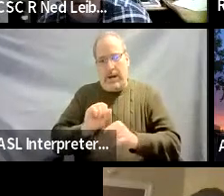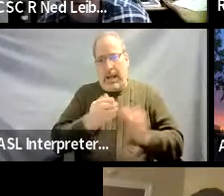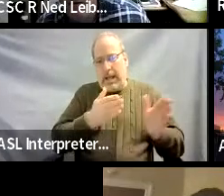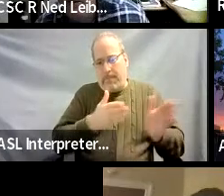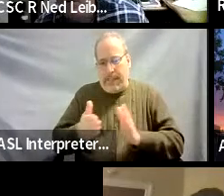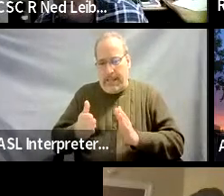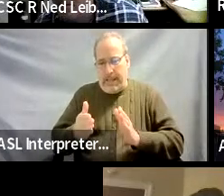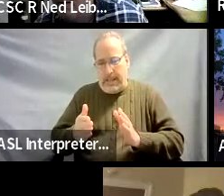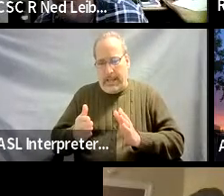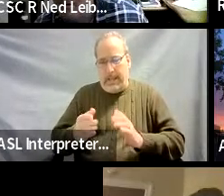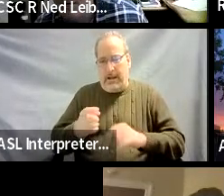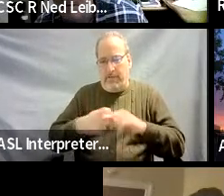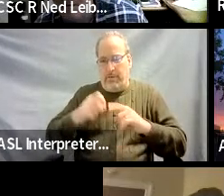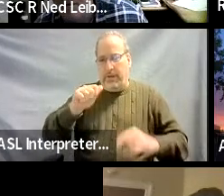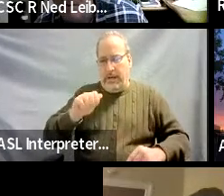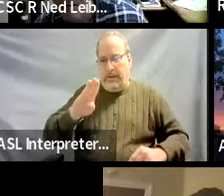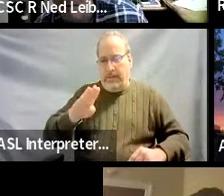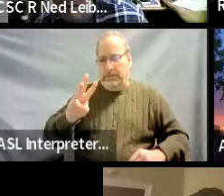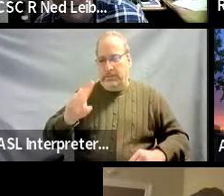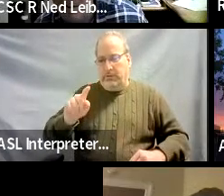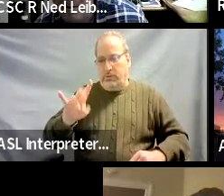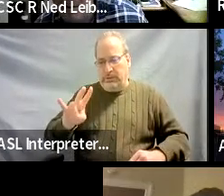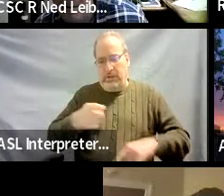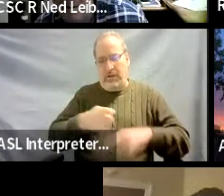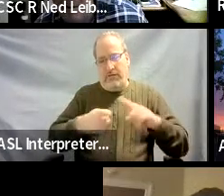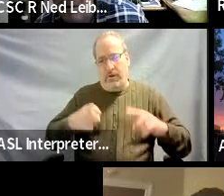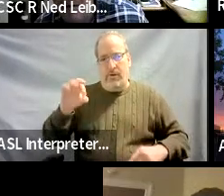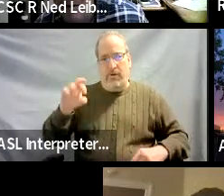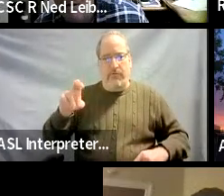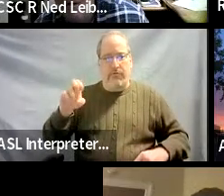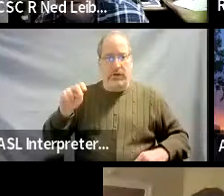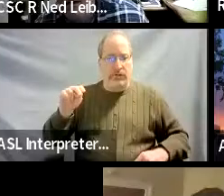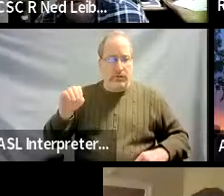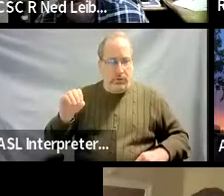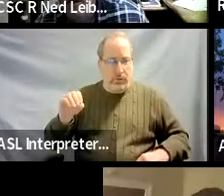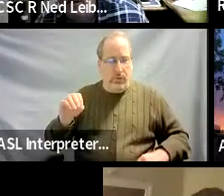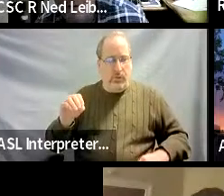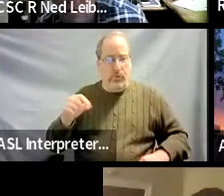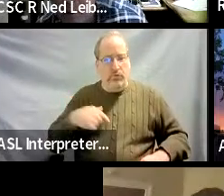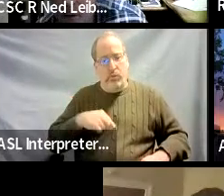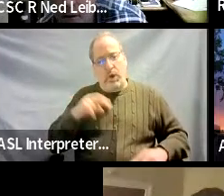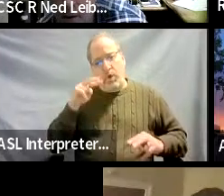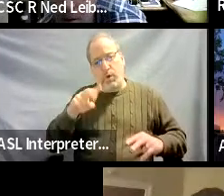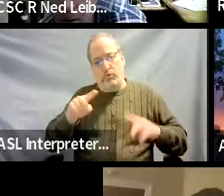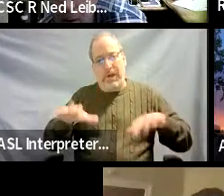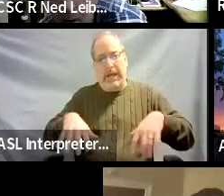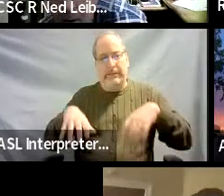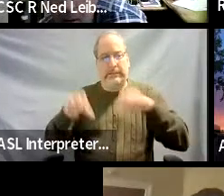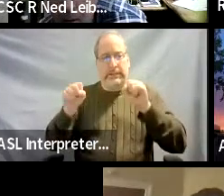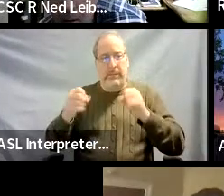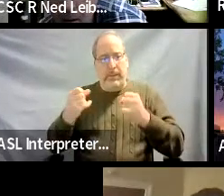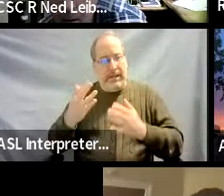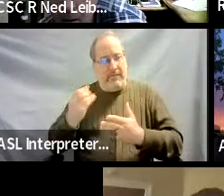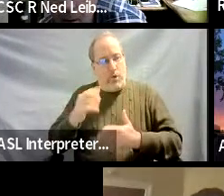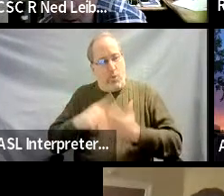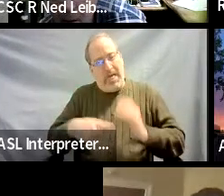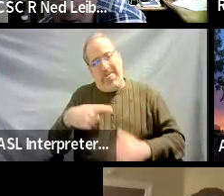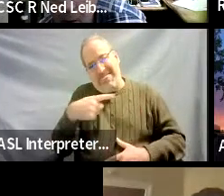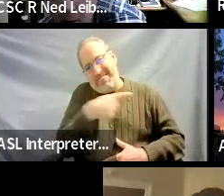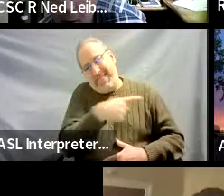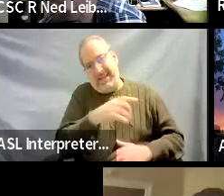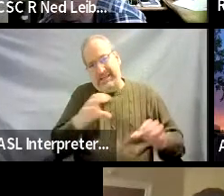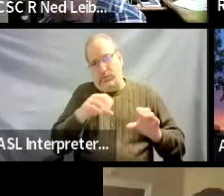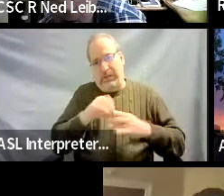Fresno AB617 vegetative barriers project. So we're looking at adopting a lot of the stuff they did down